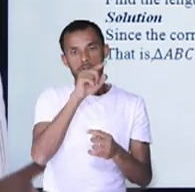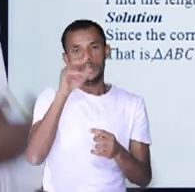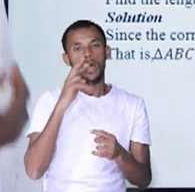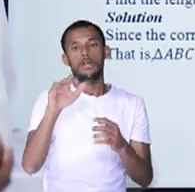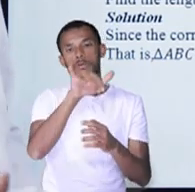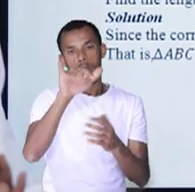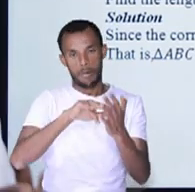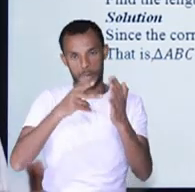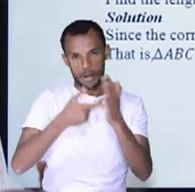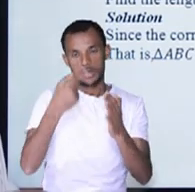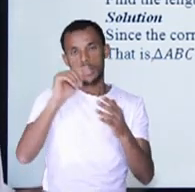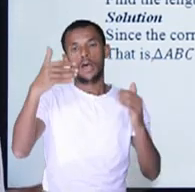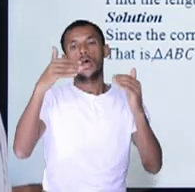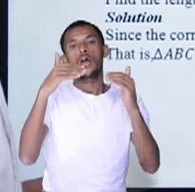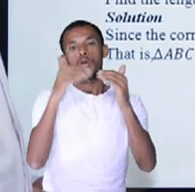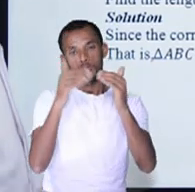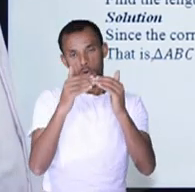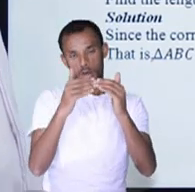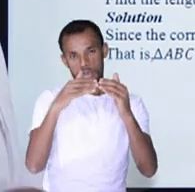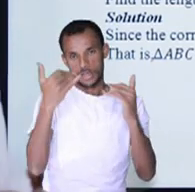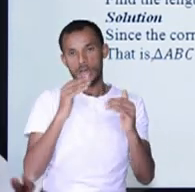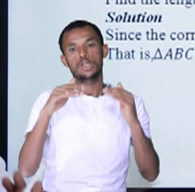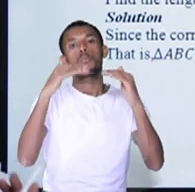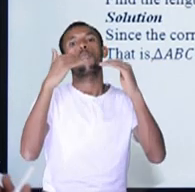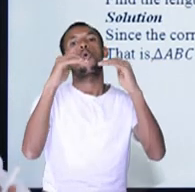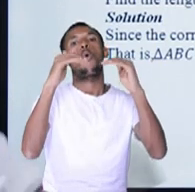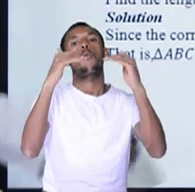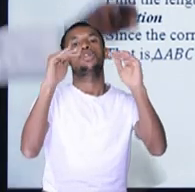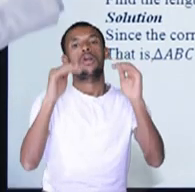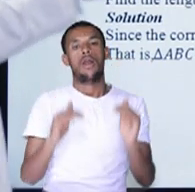similar, meaning the corresponding sides are proportional.